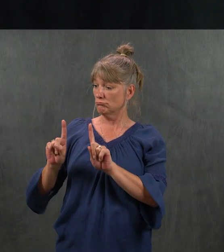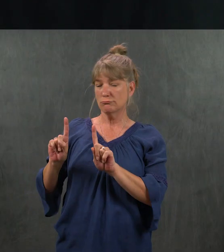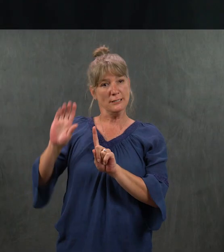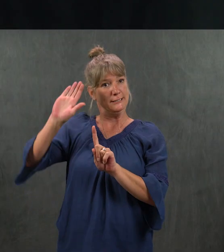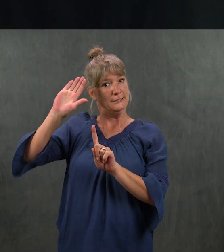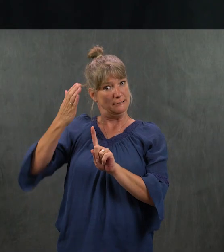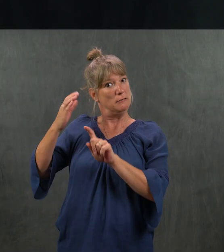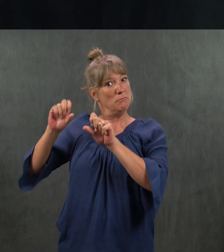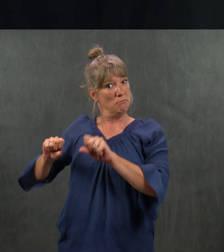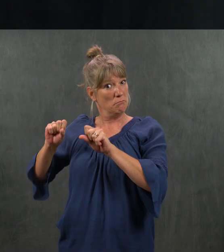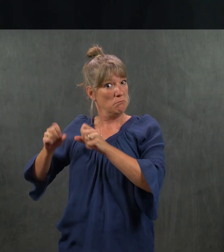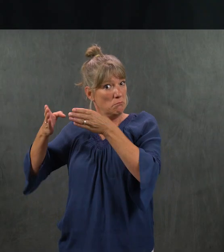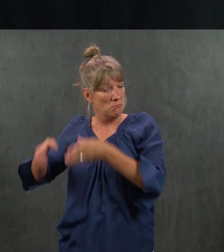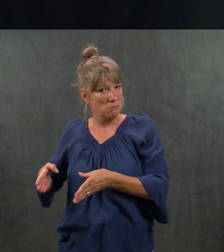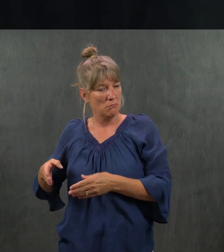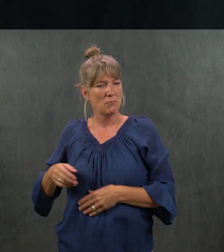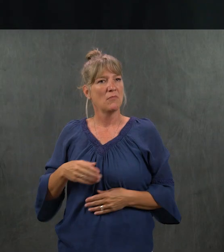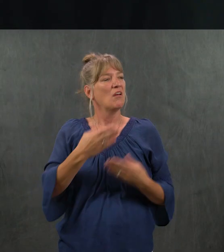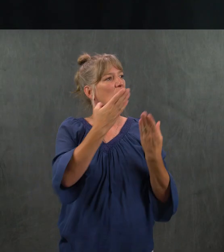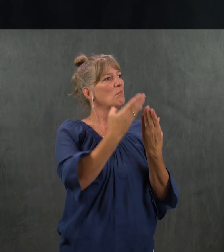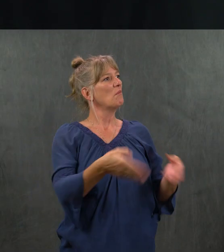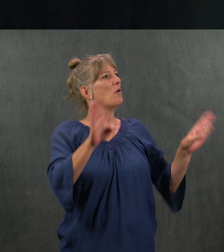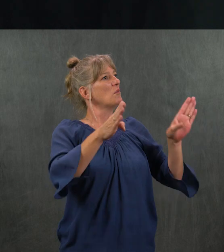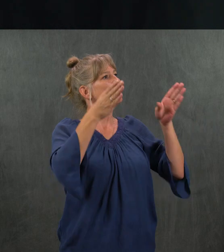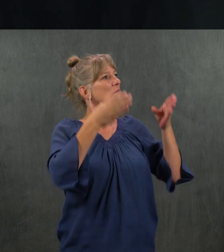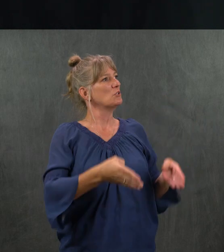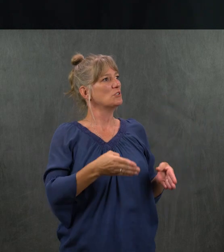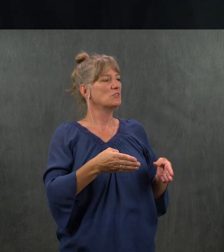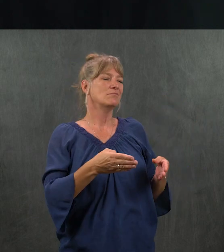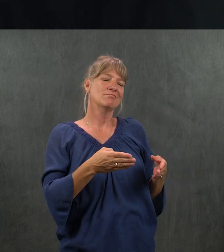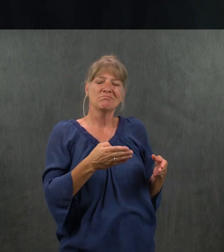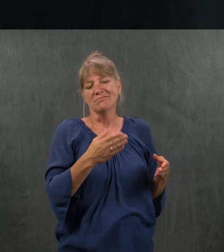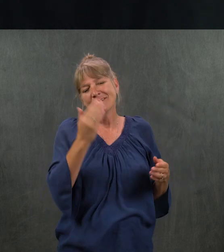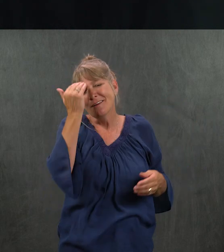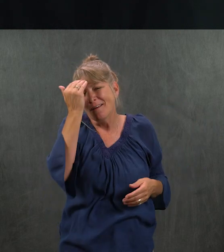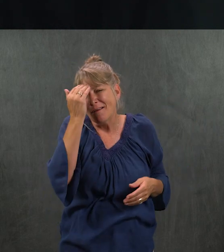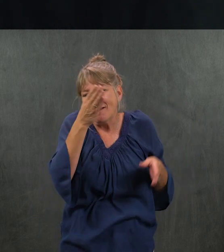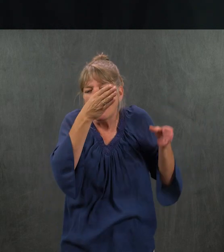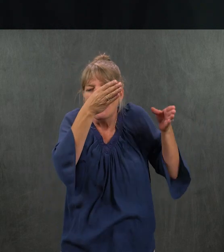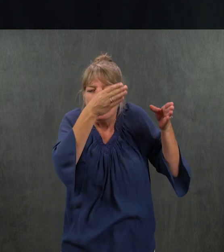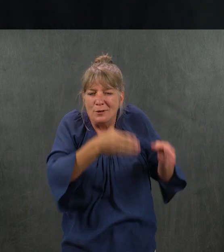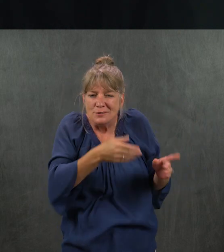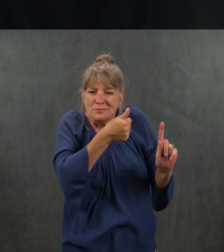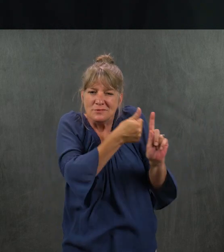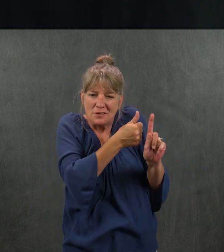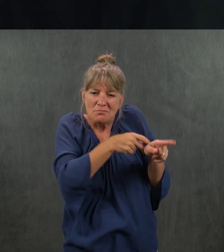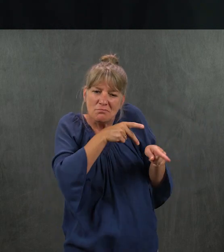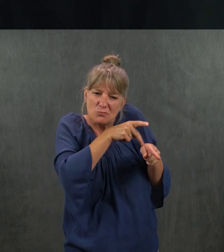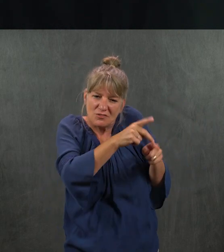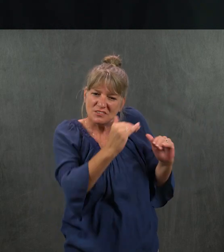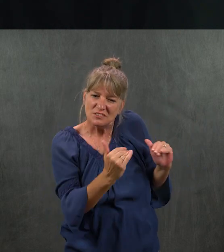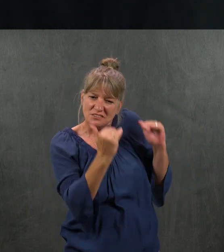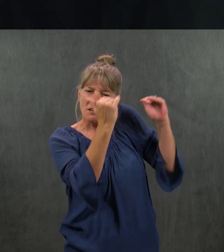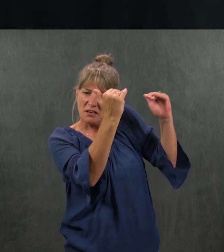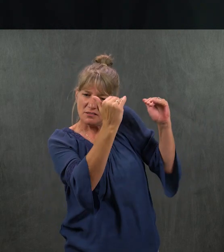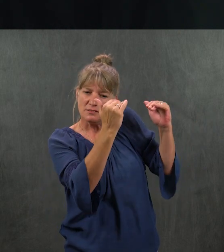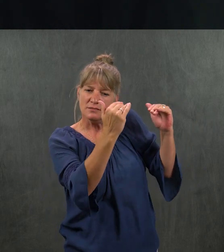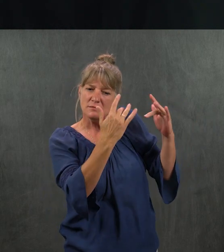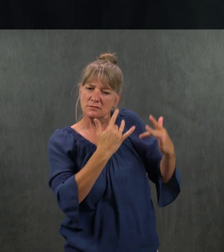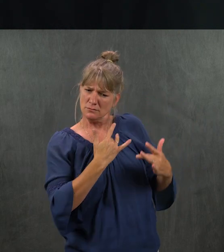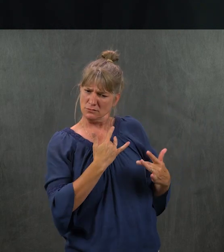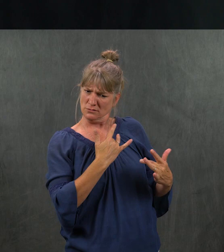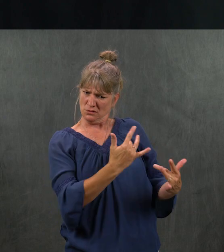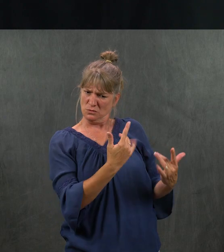who seems able-bodied, the other person in the public, particularly, a person of professional